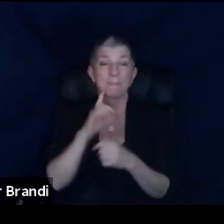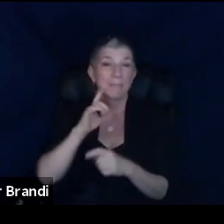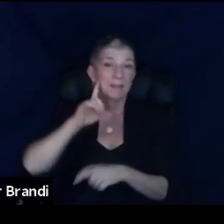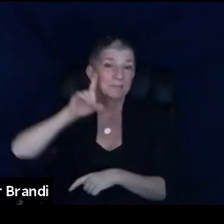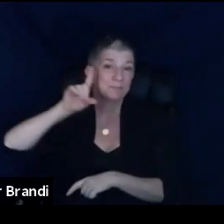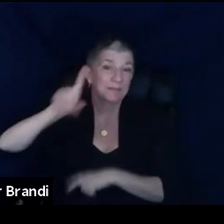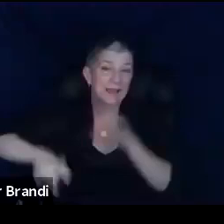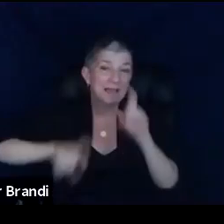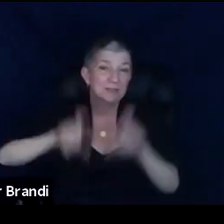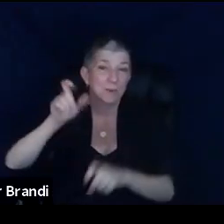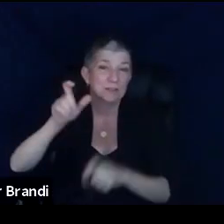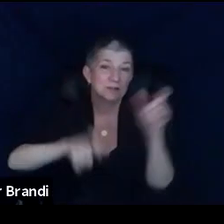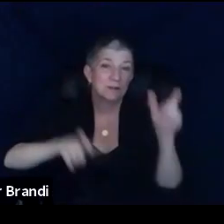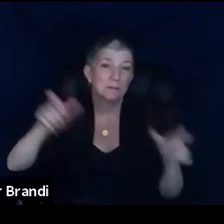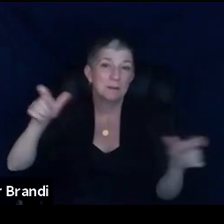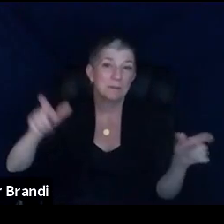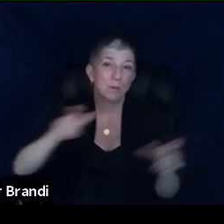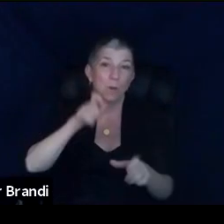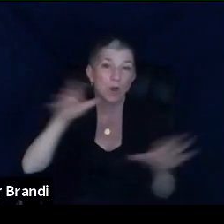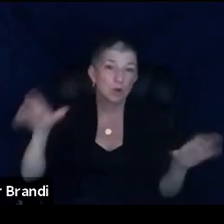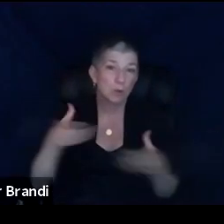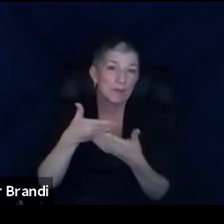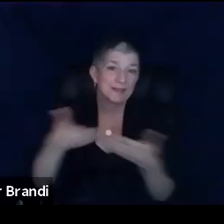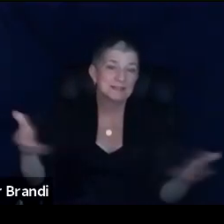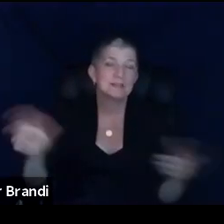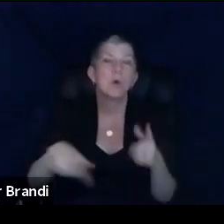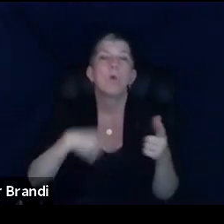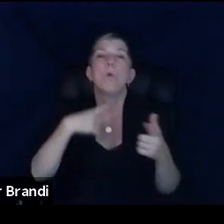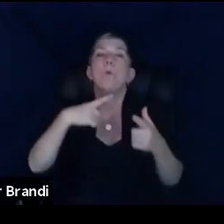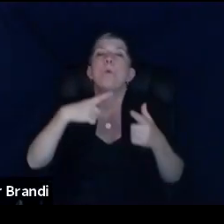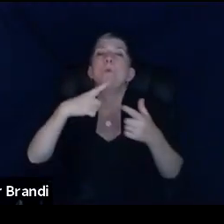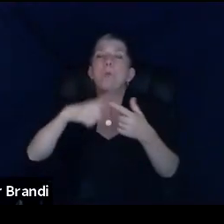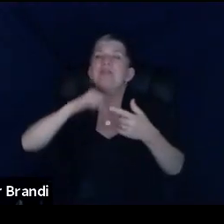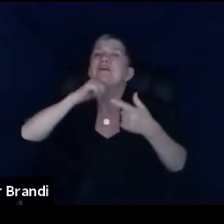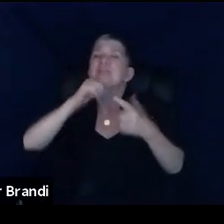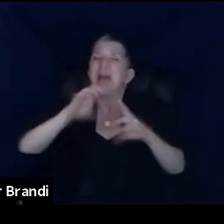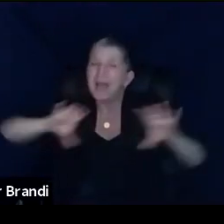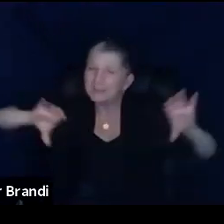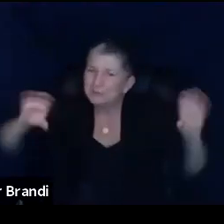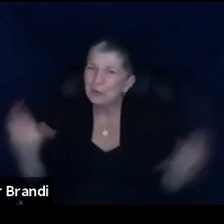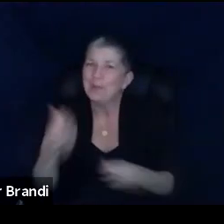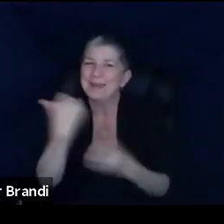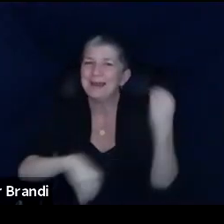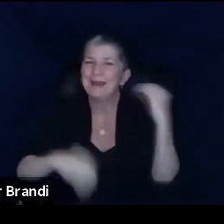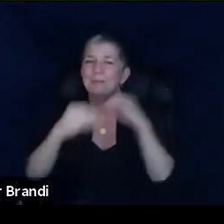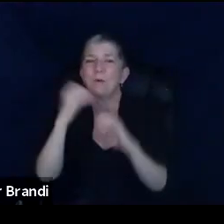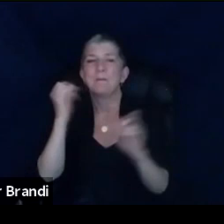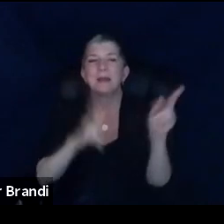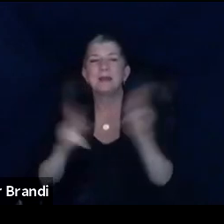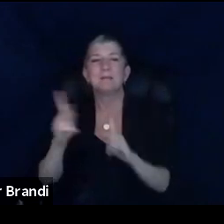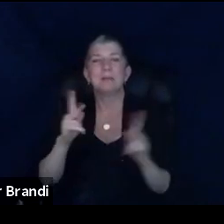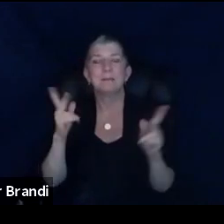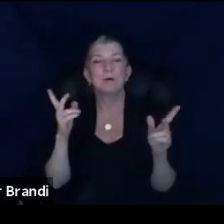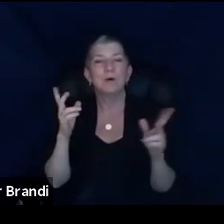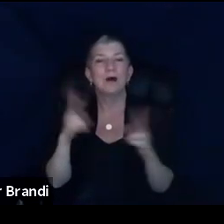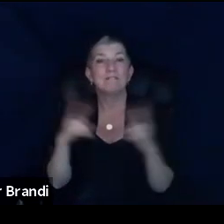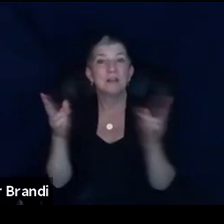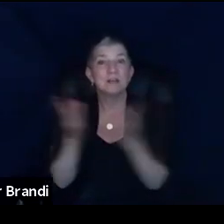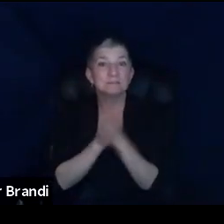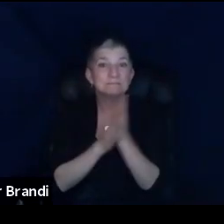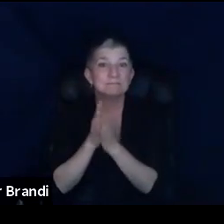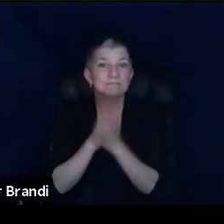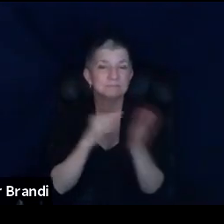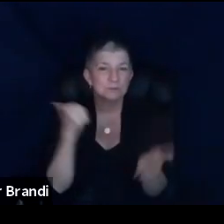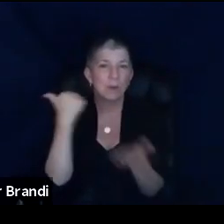of the people that are doing these things when they're not doing a scene. A lot of people out here are very eager to help